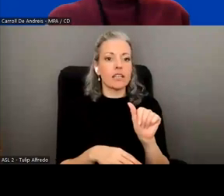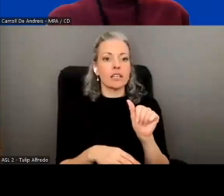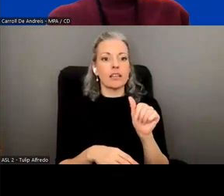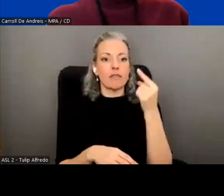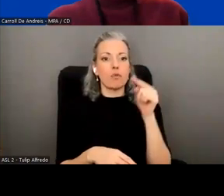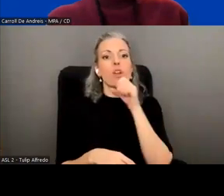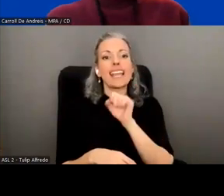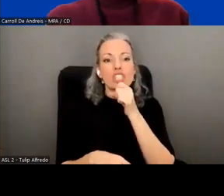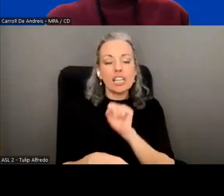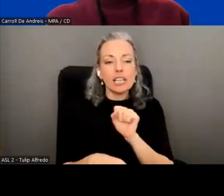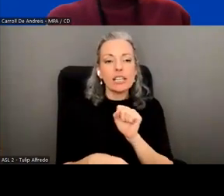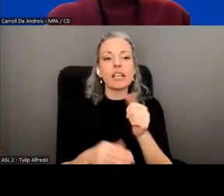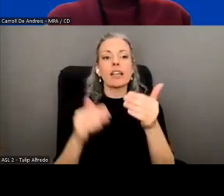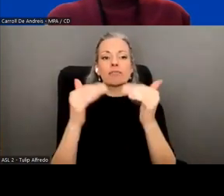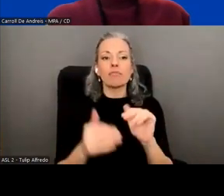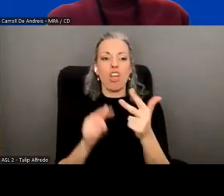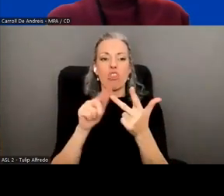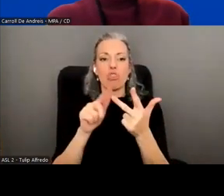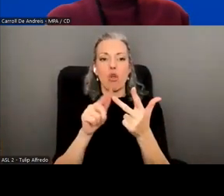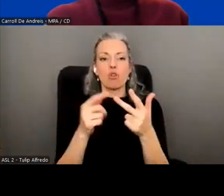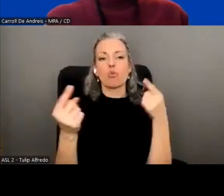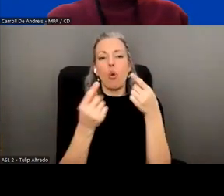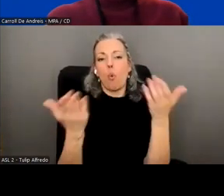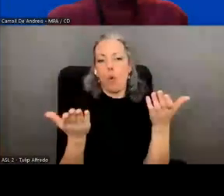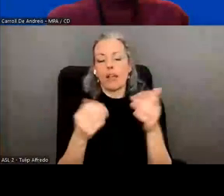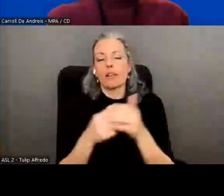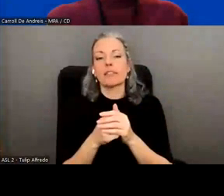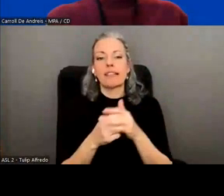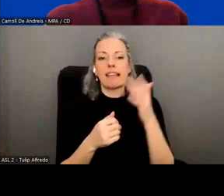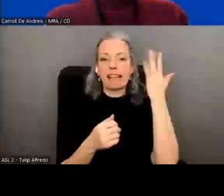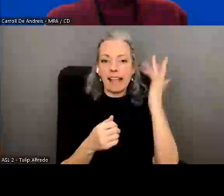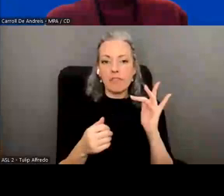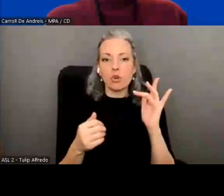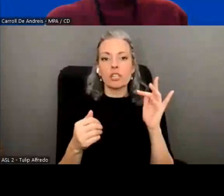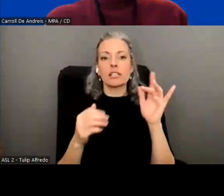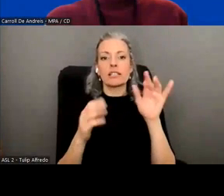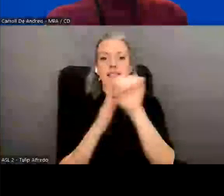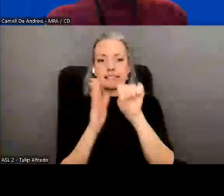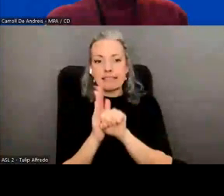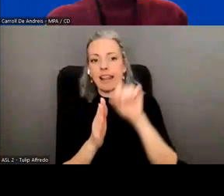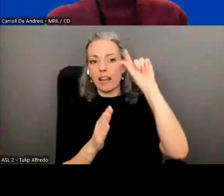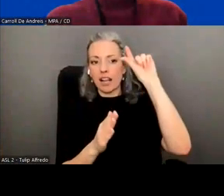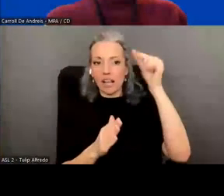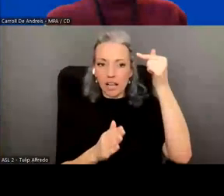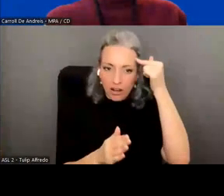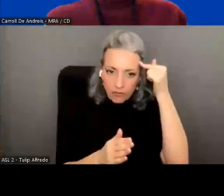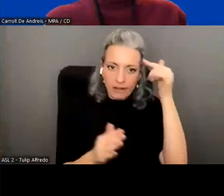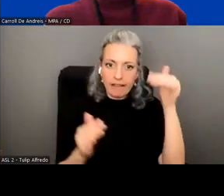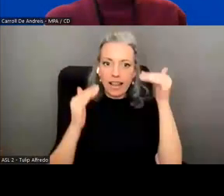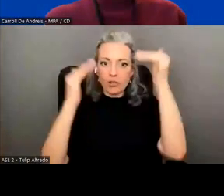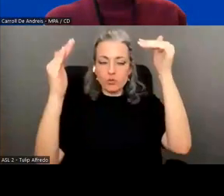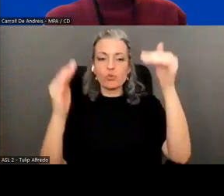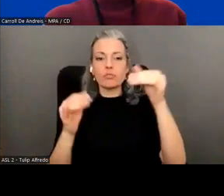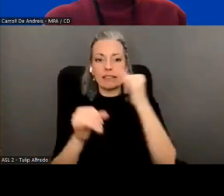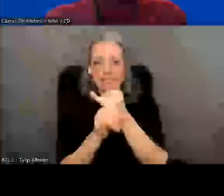finally, model a research partnership between California state government and academic institutions focused on using data